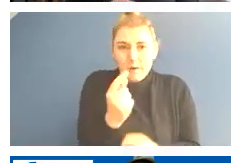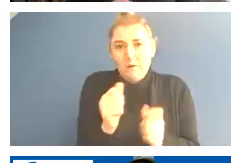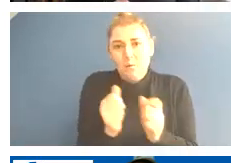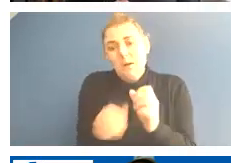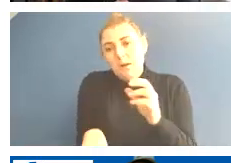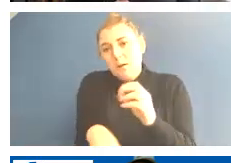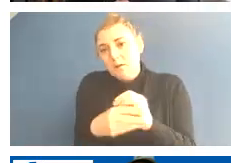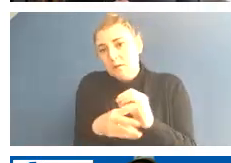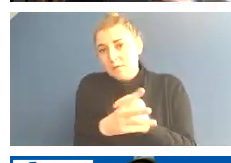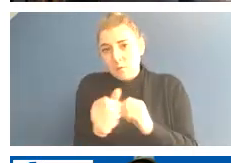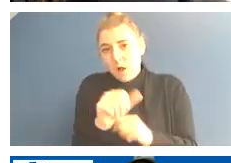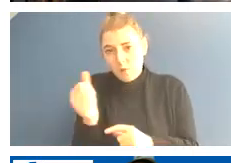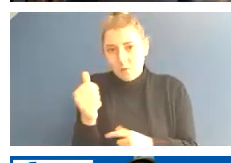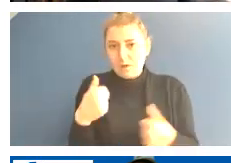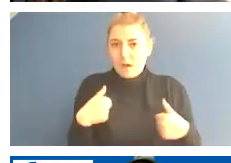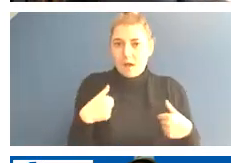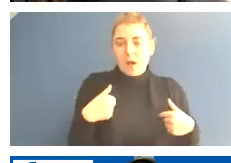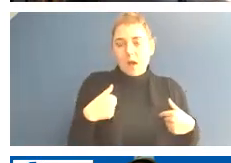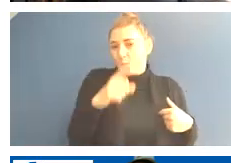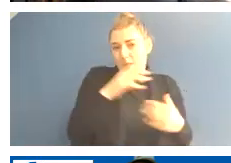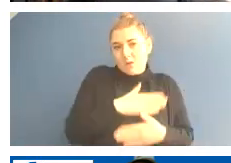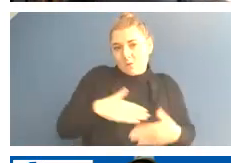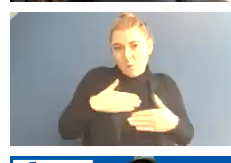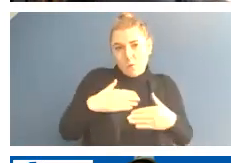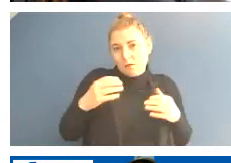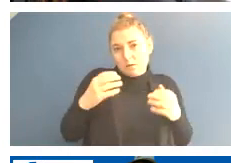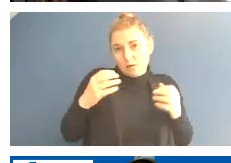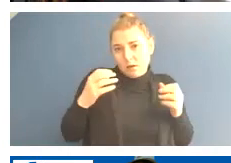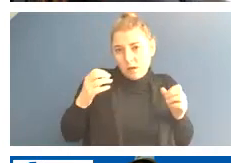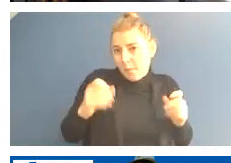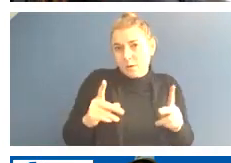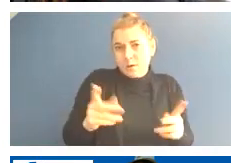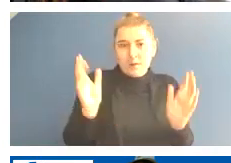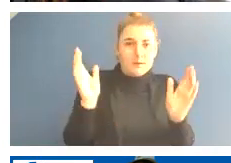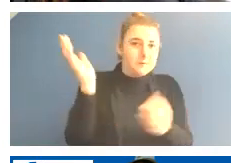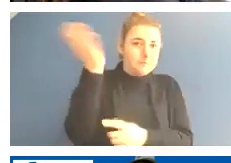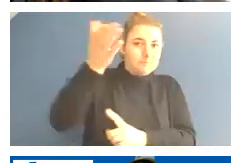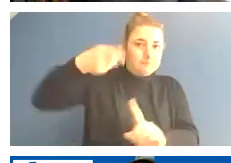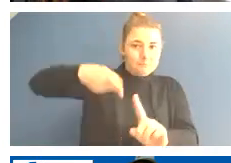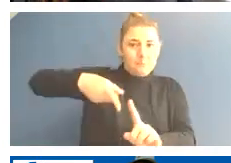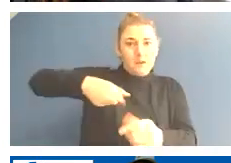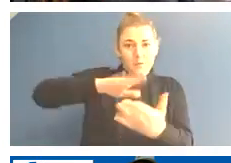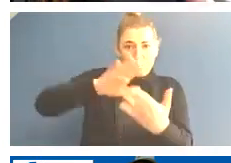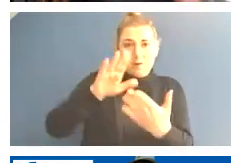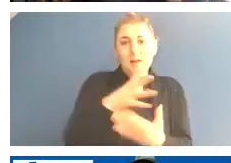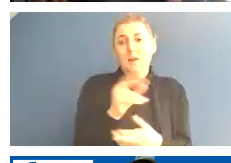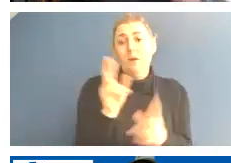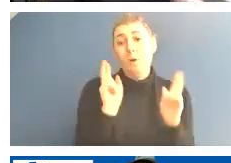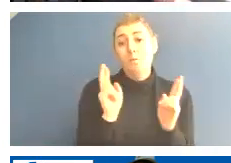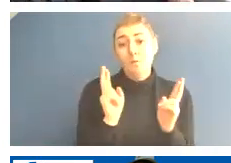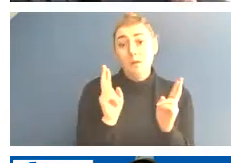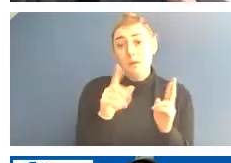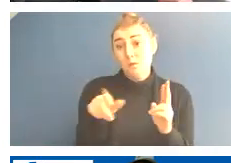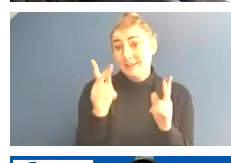others that I really enjoy the opportunity to speak to, and hopefully you can